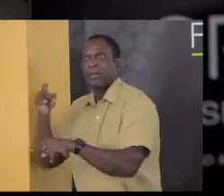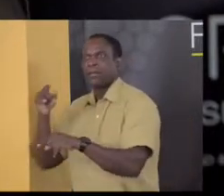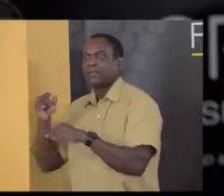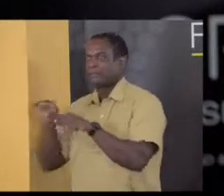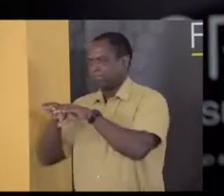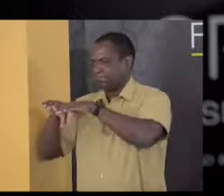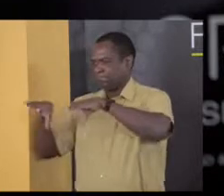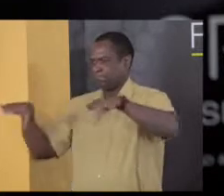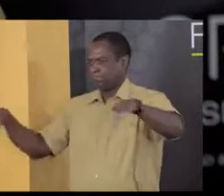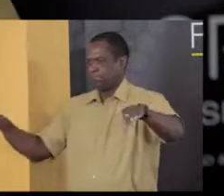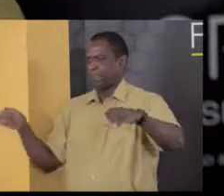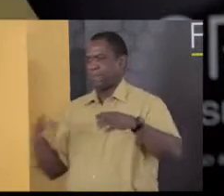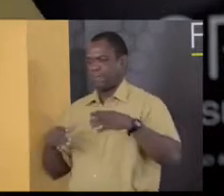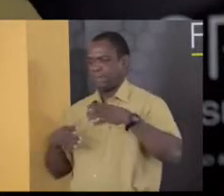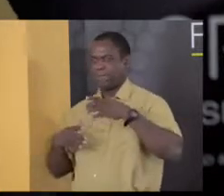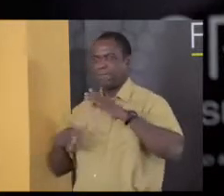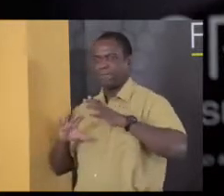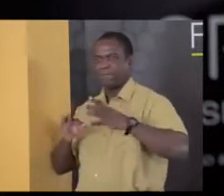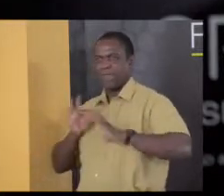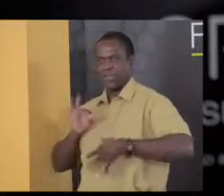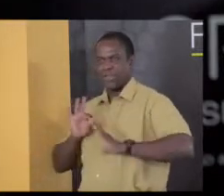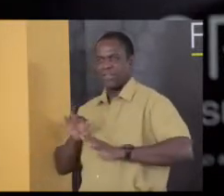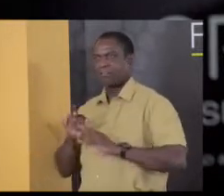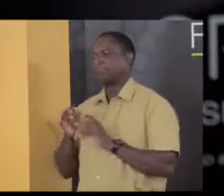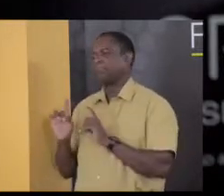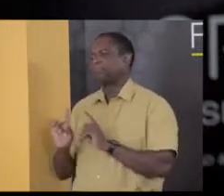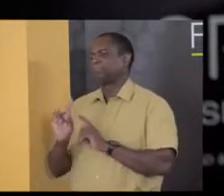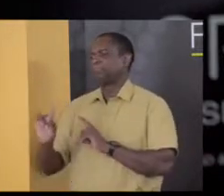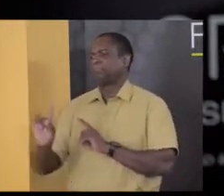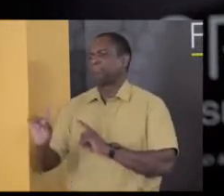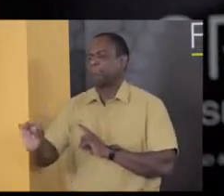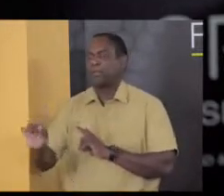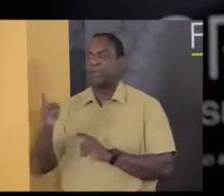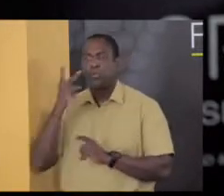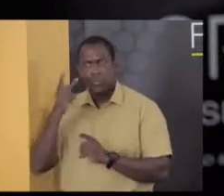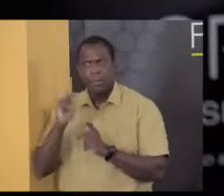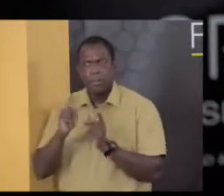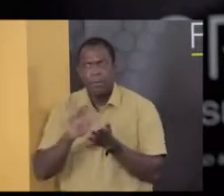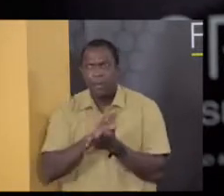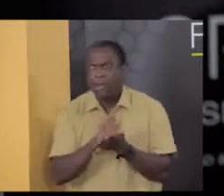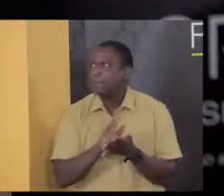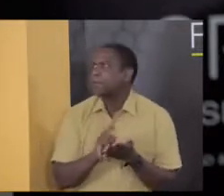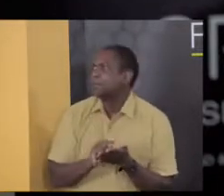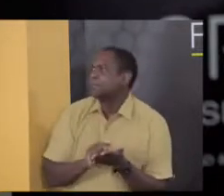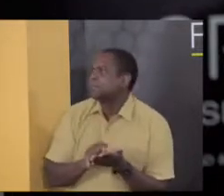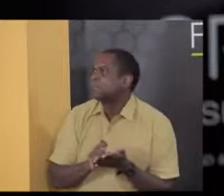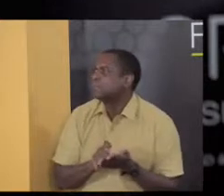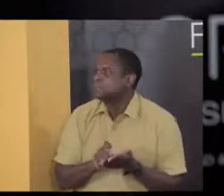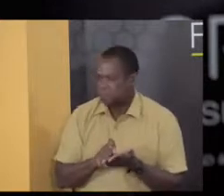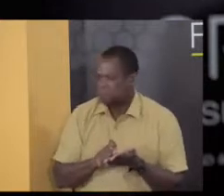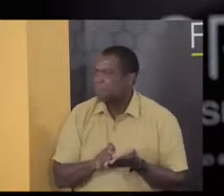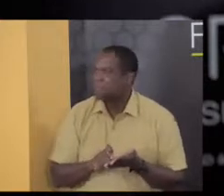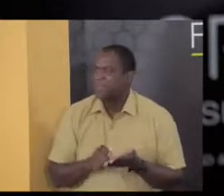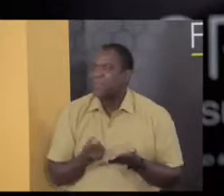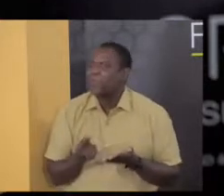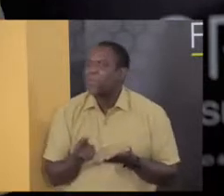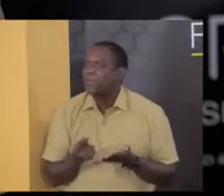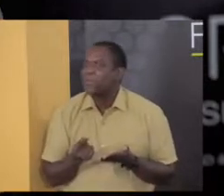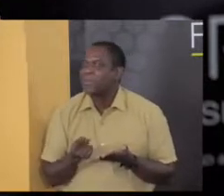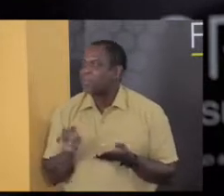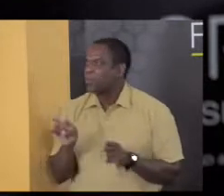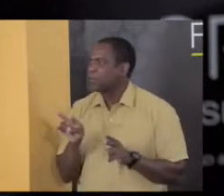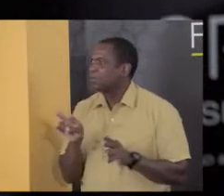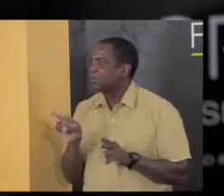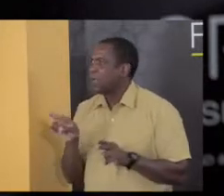looking at all the designs. Those are buyers that are actually engaged in the clothing that comes down the runway, and they're